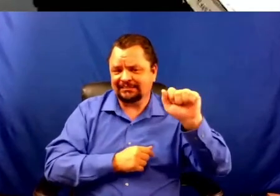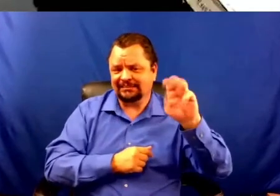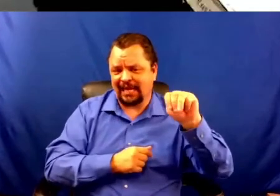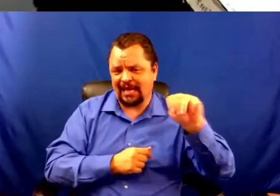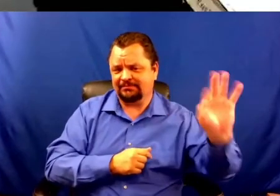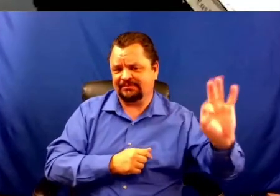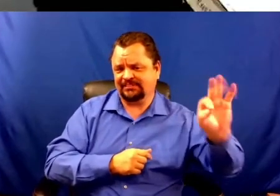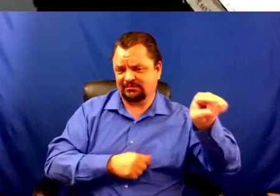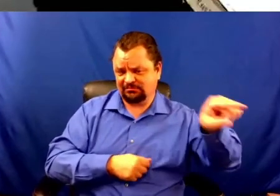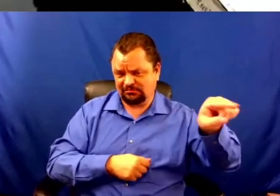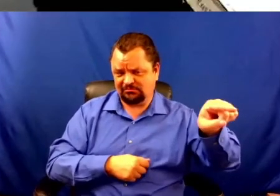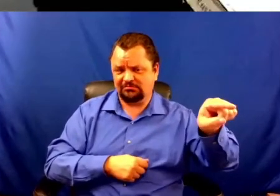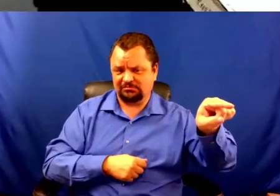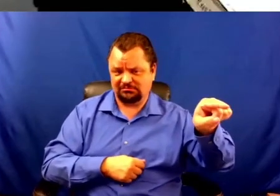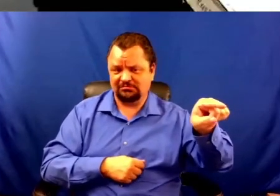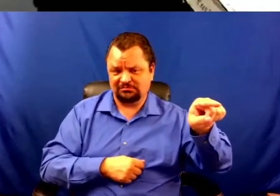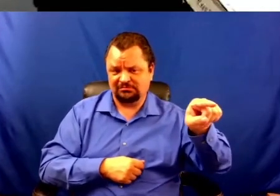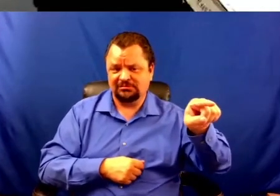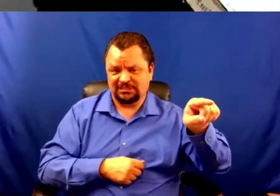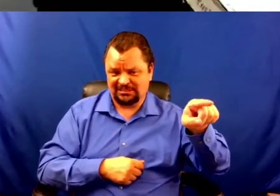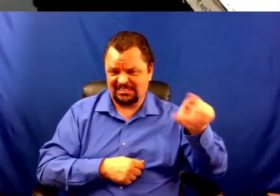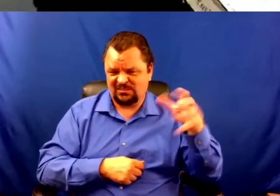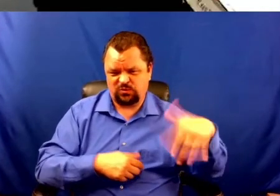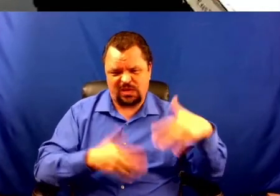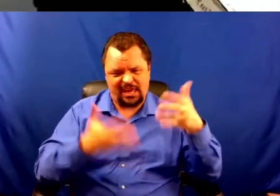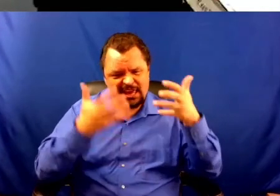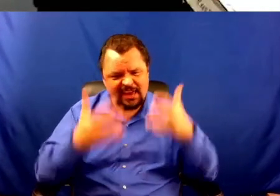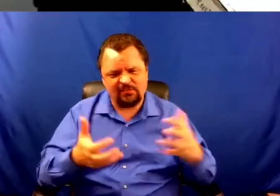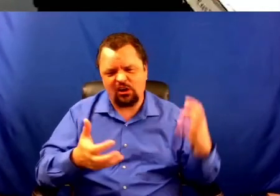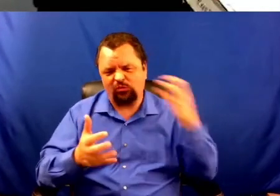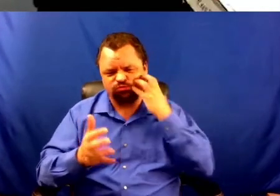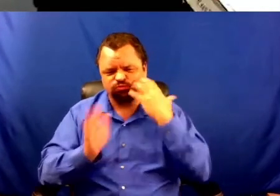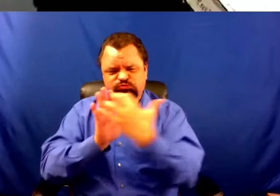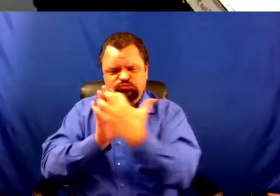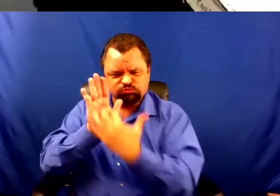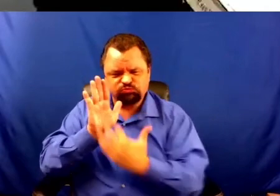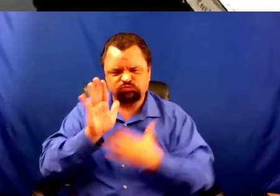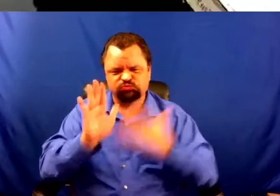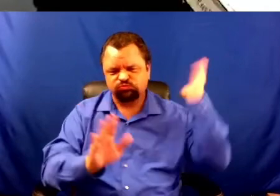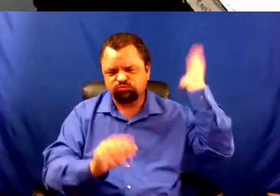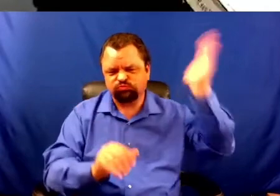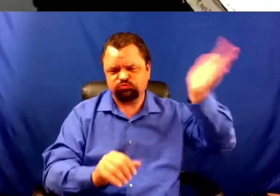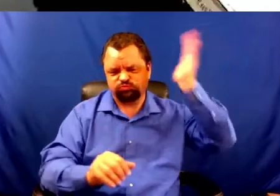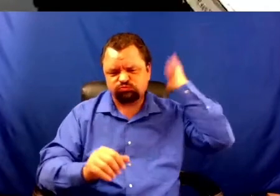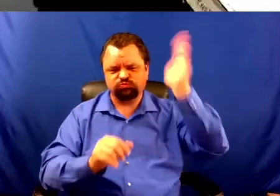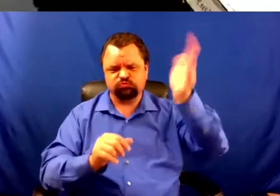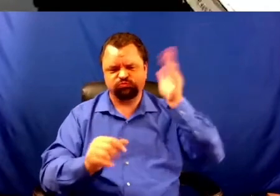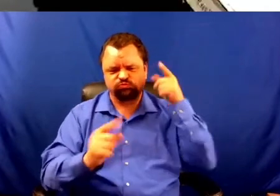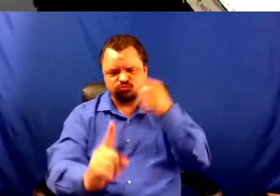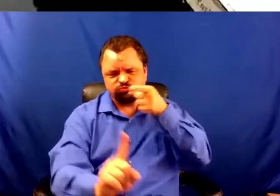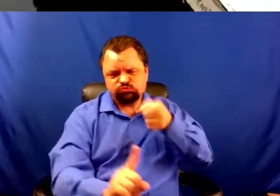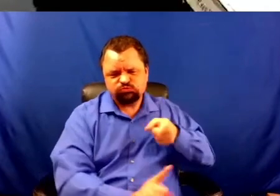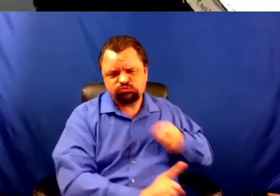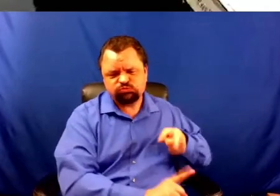pretty thorough presentation, so if she can maybe give us the bottom lines related to